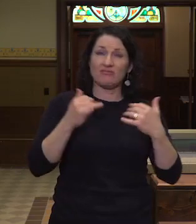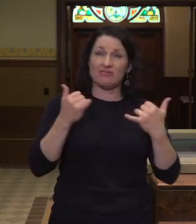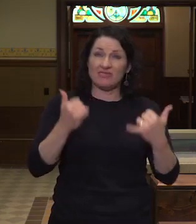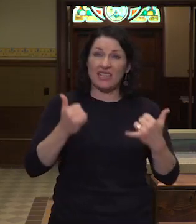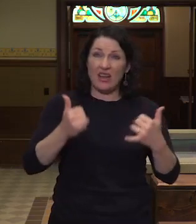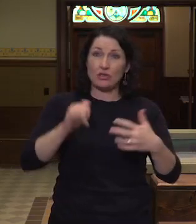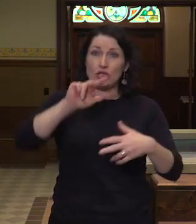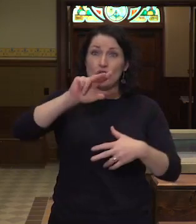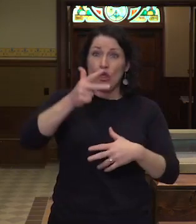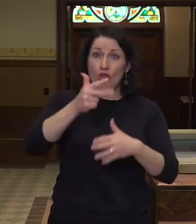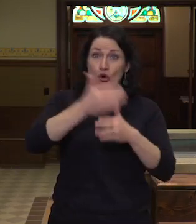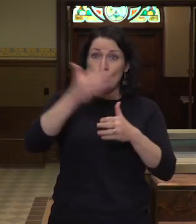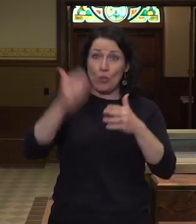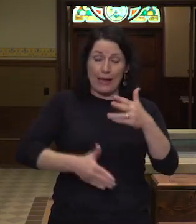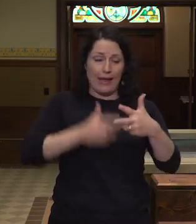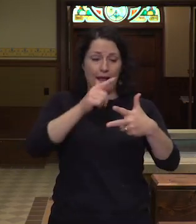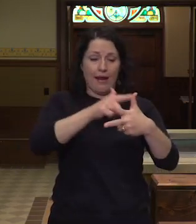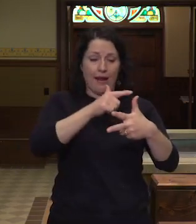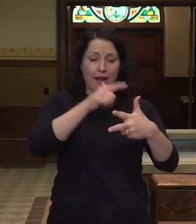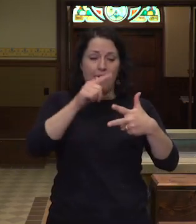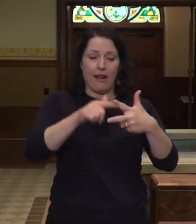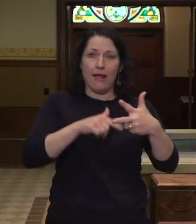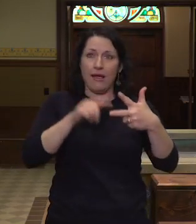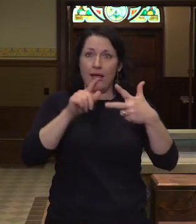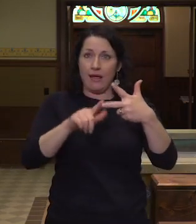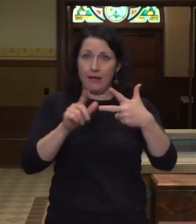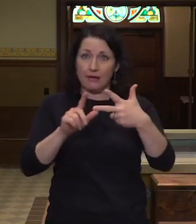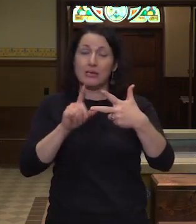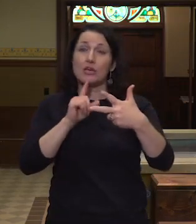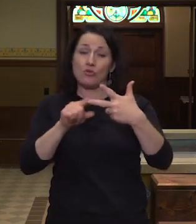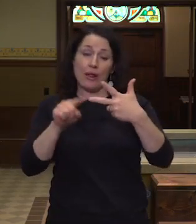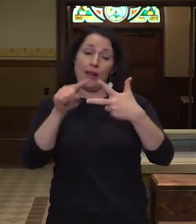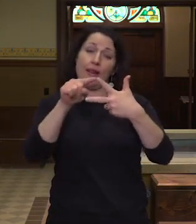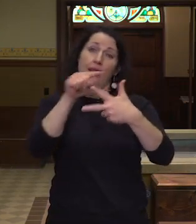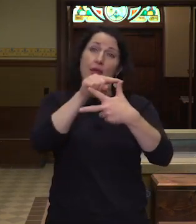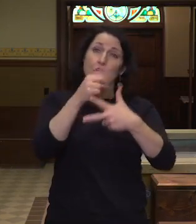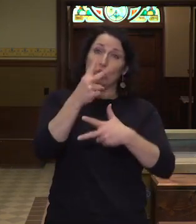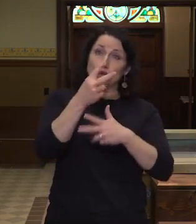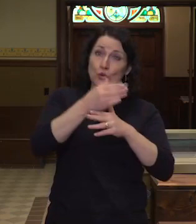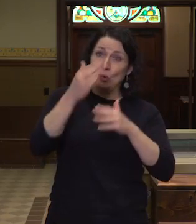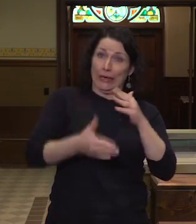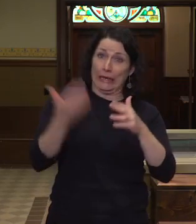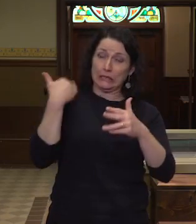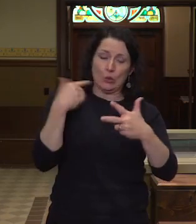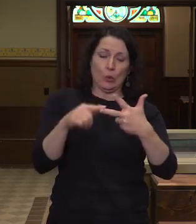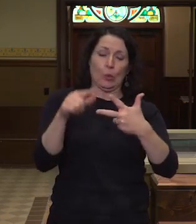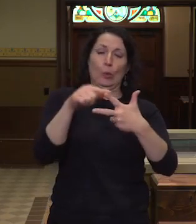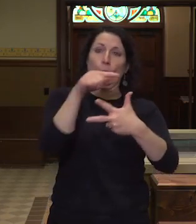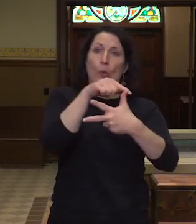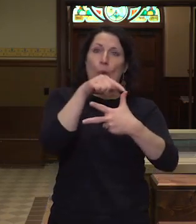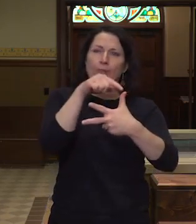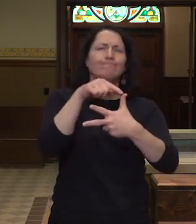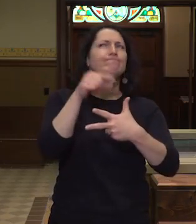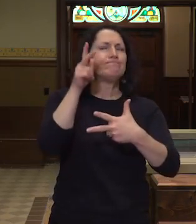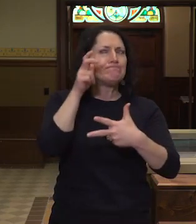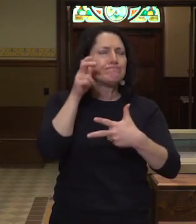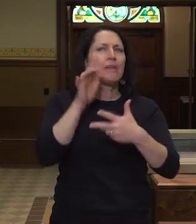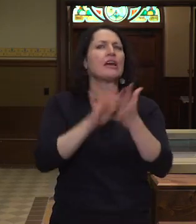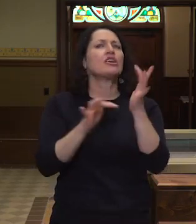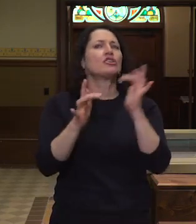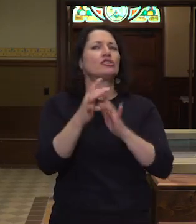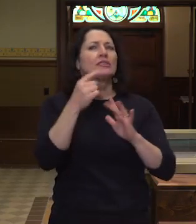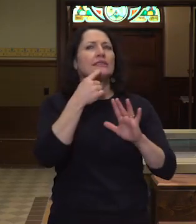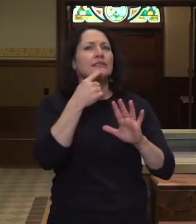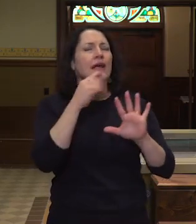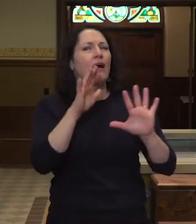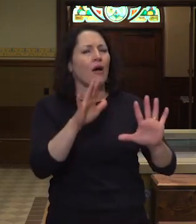heard this, the Last Supper Discourse. It started 2 weekends ago when we heard Jesus say, "Do not let your